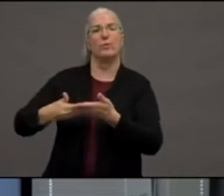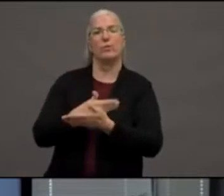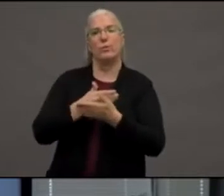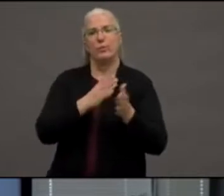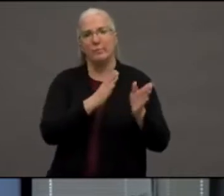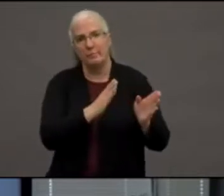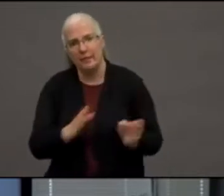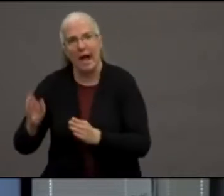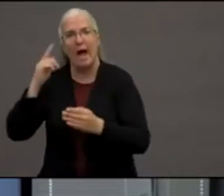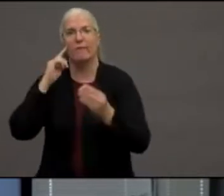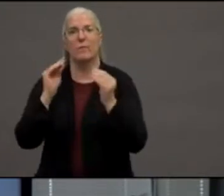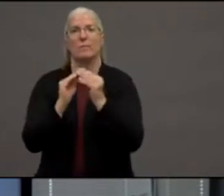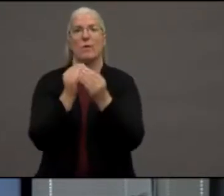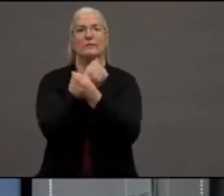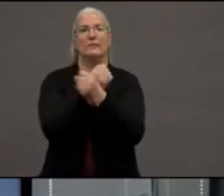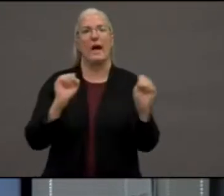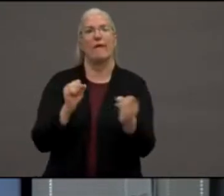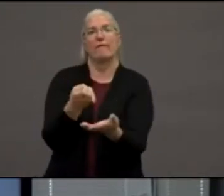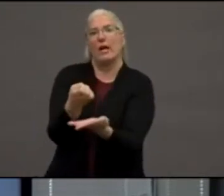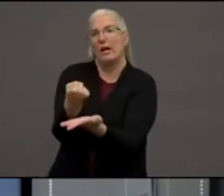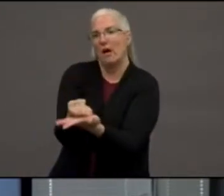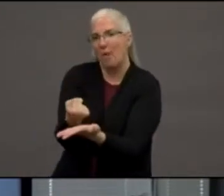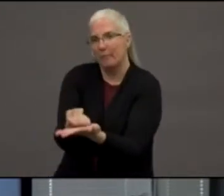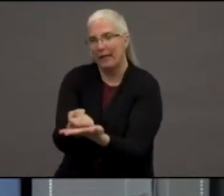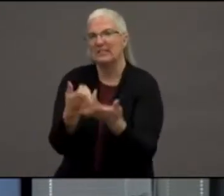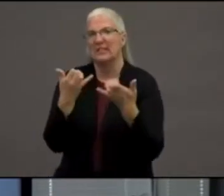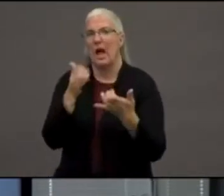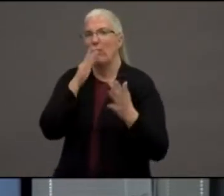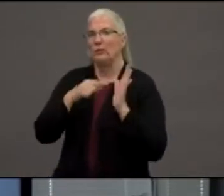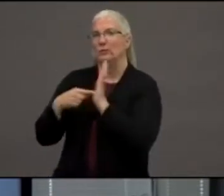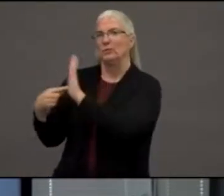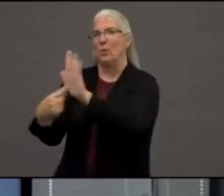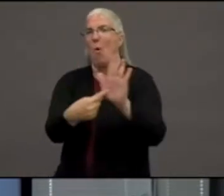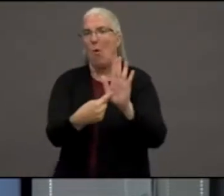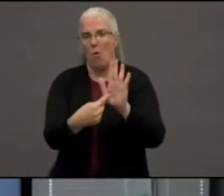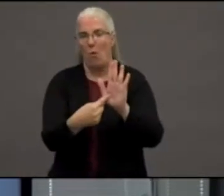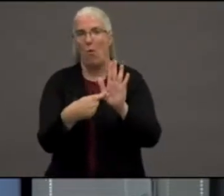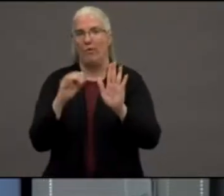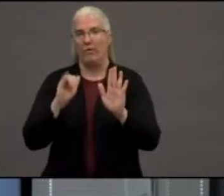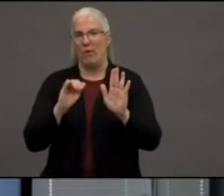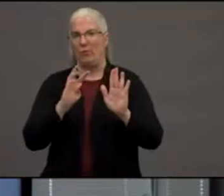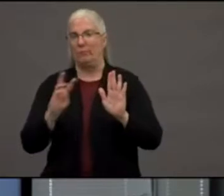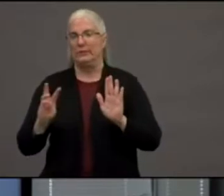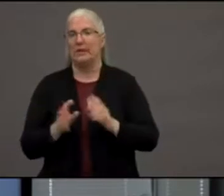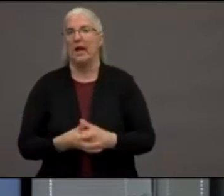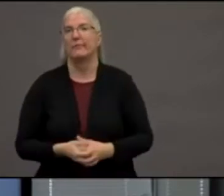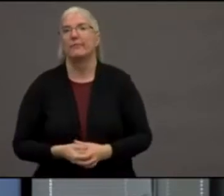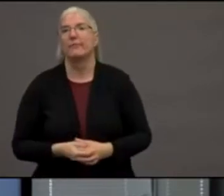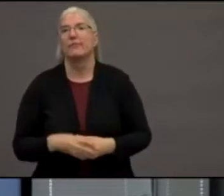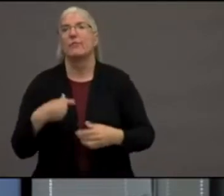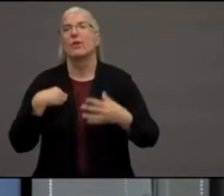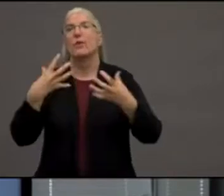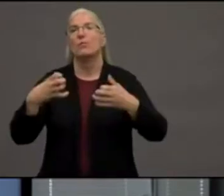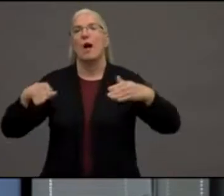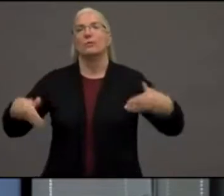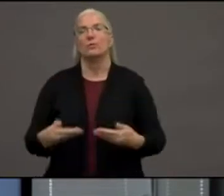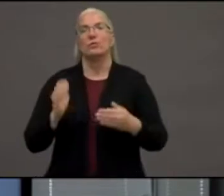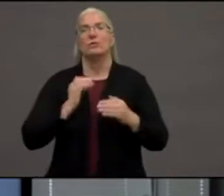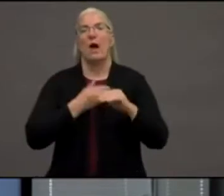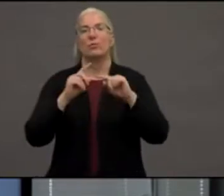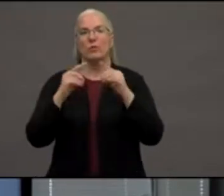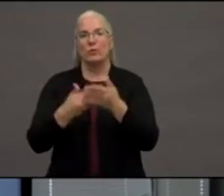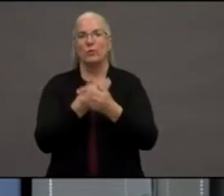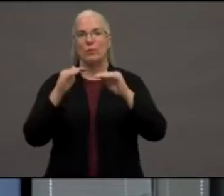the website. We're going to take a look at it quickly. What the state did was introduced a tier system where different counties fall into